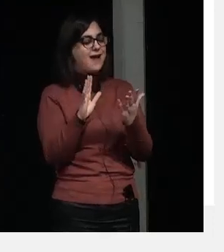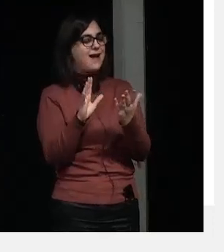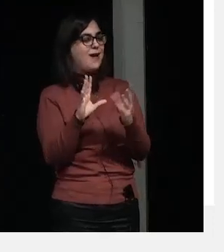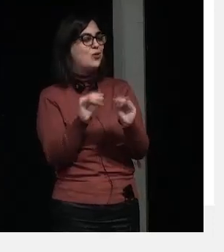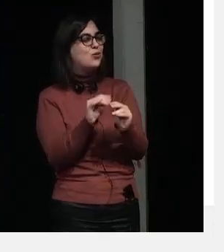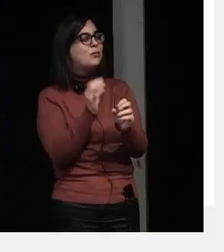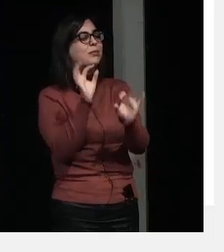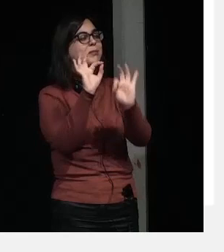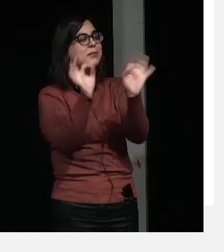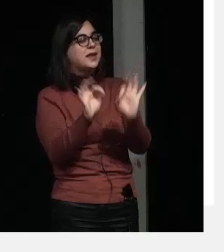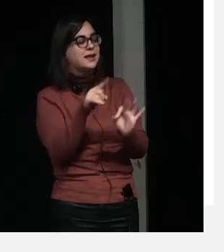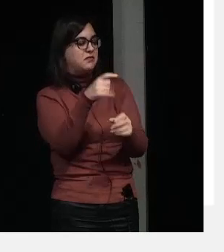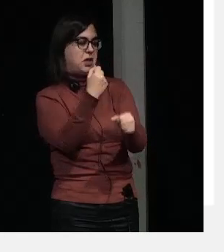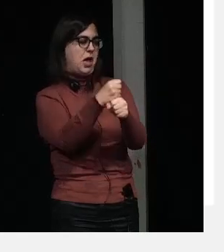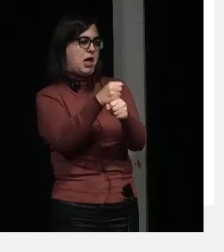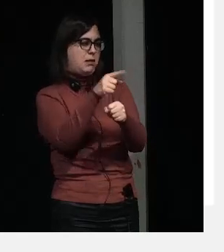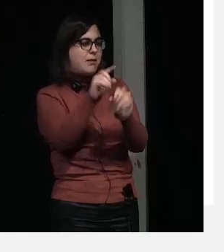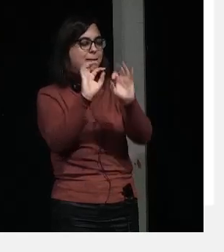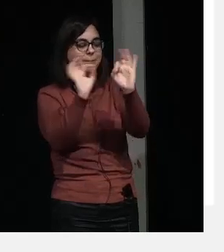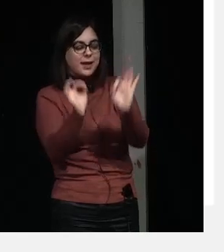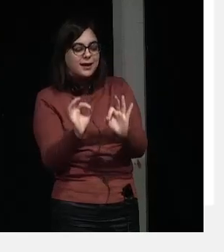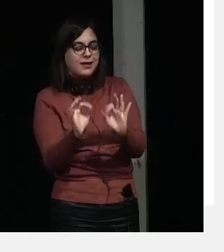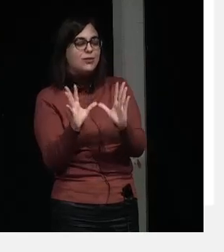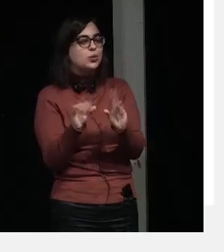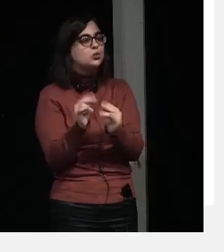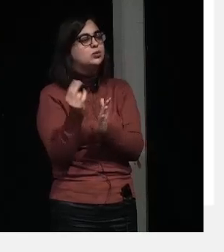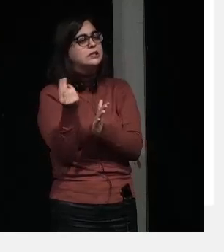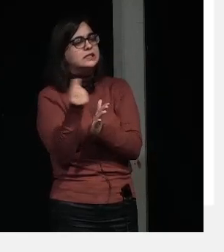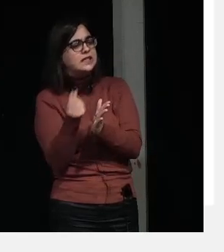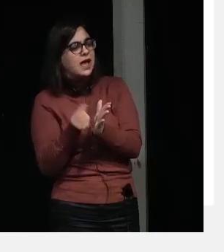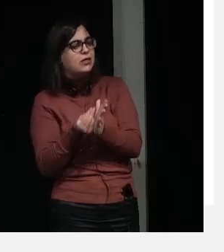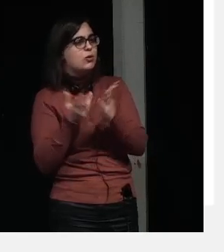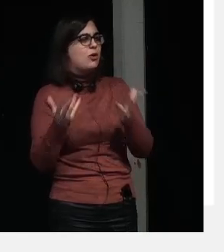But I think I think what we all want is